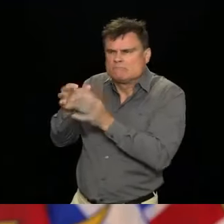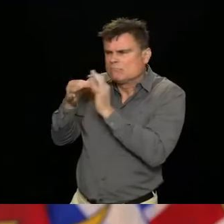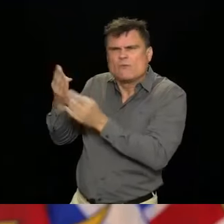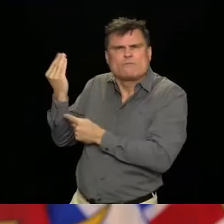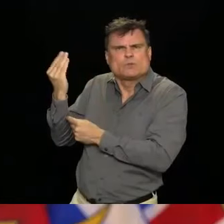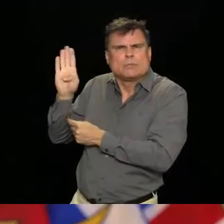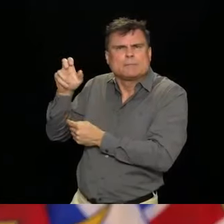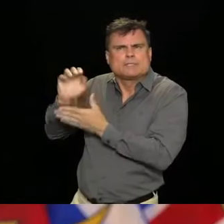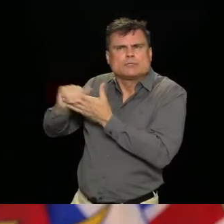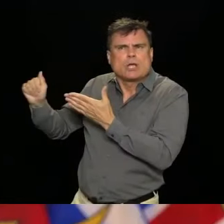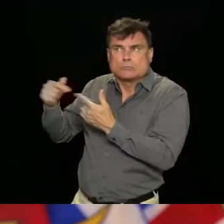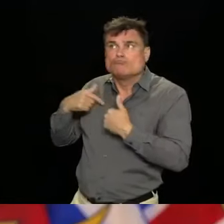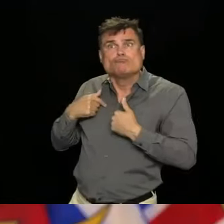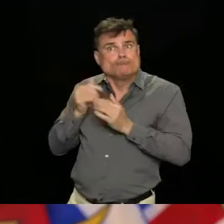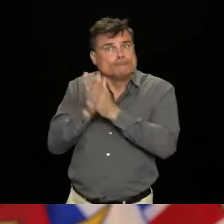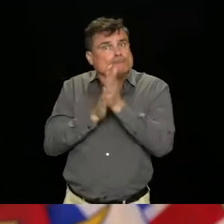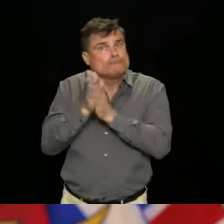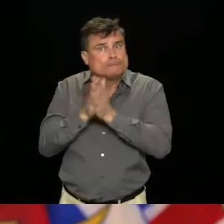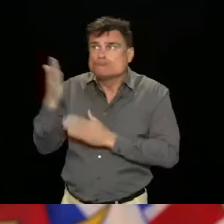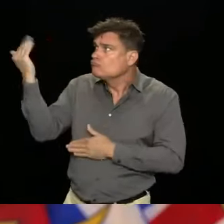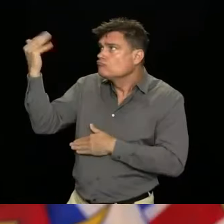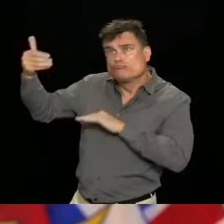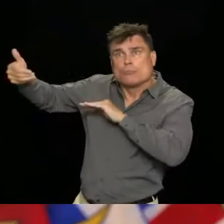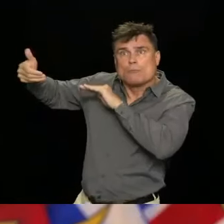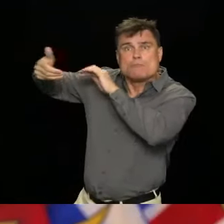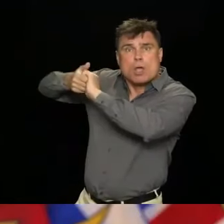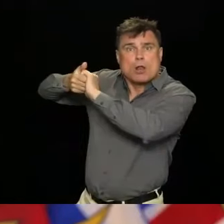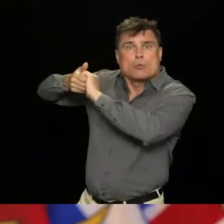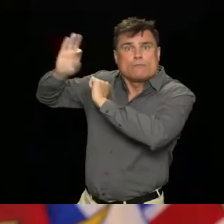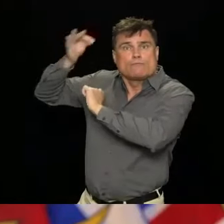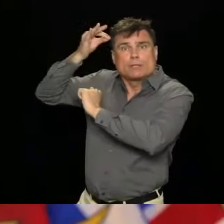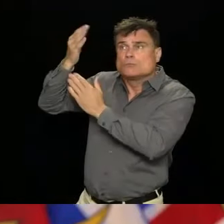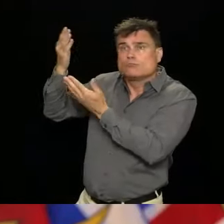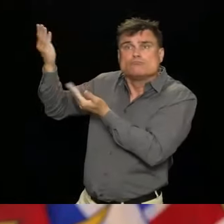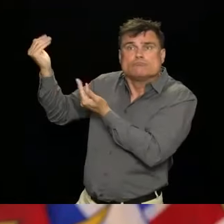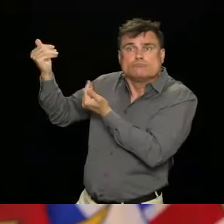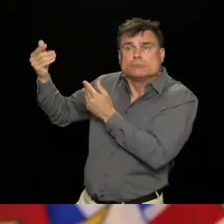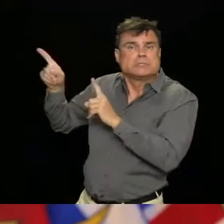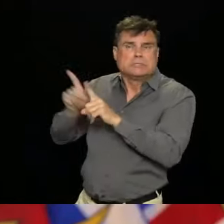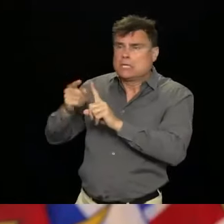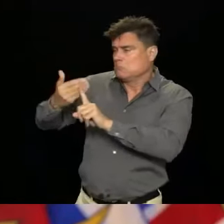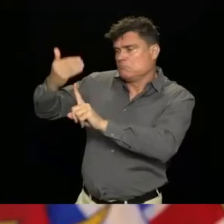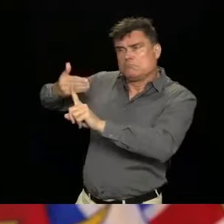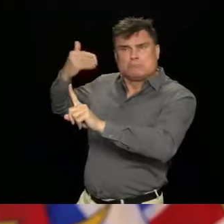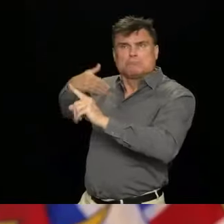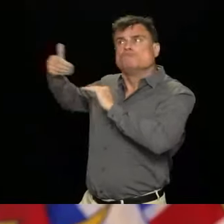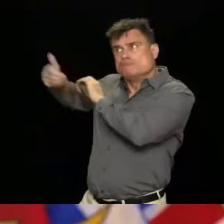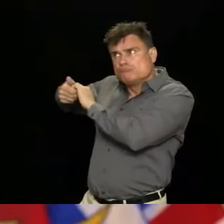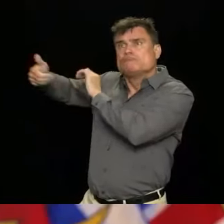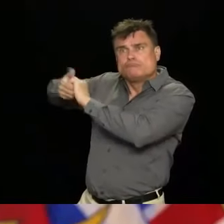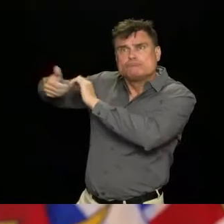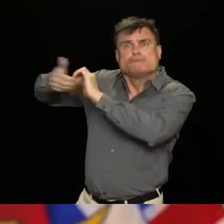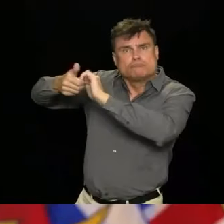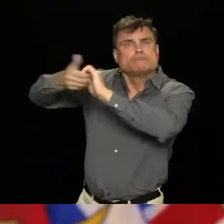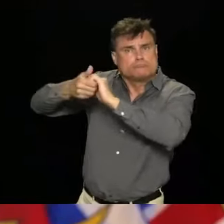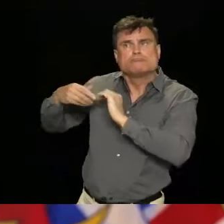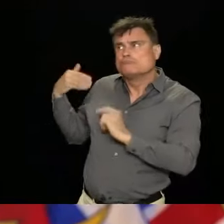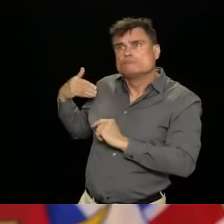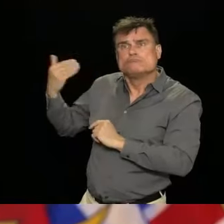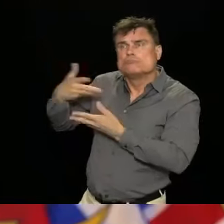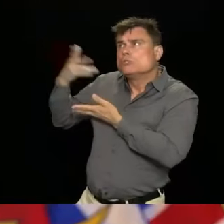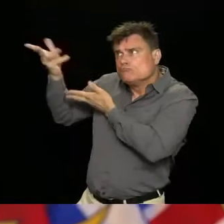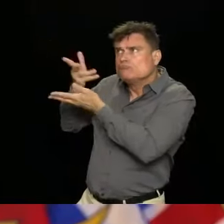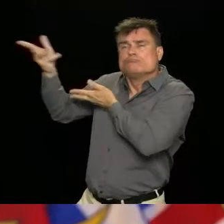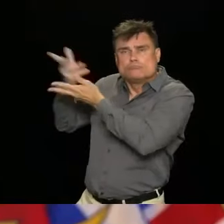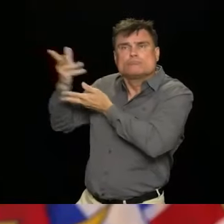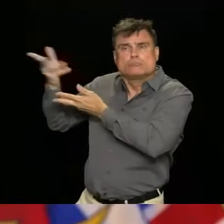up with the federal government, just as we've done in the pandemic time period. We're keen to partner up and see where we can get the best bang for our buck, and we can